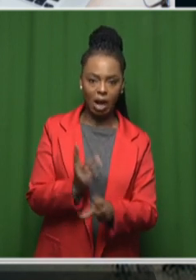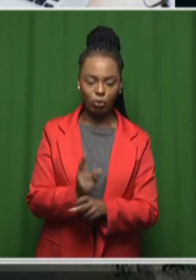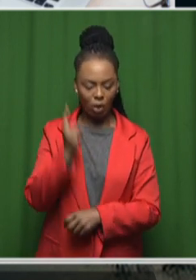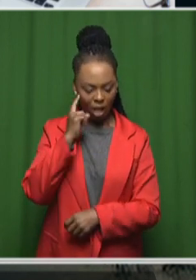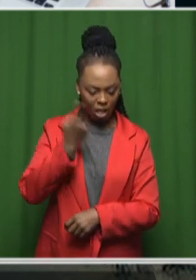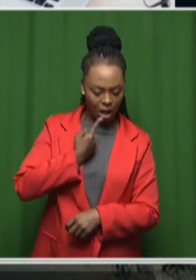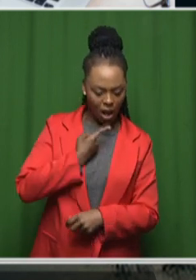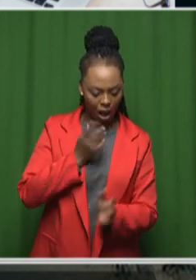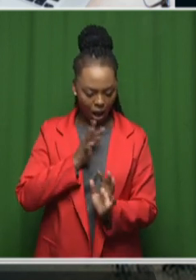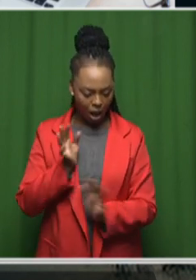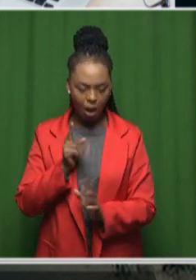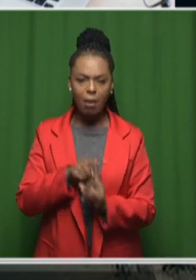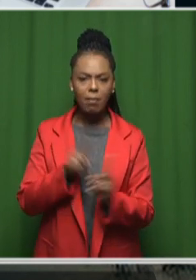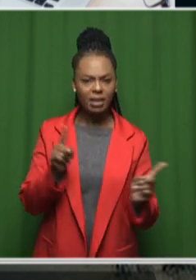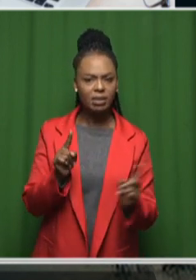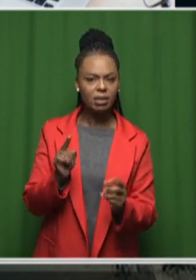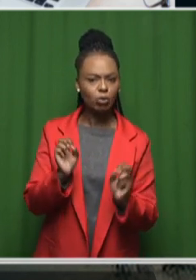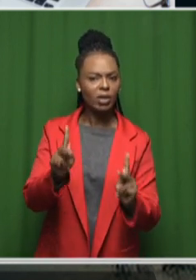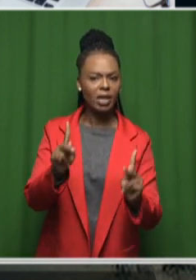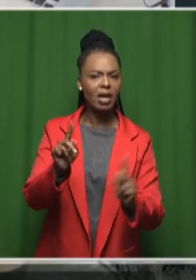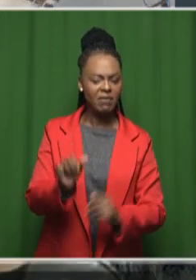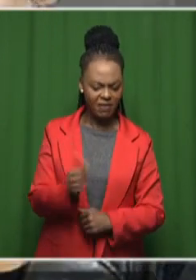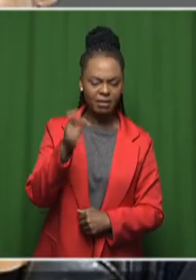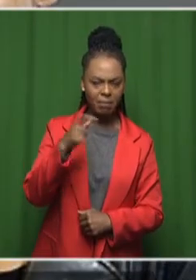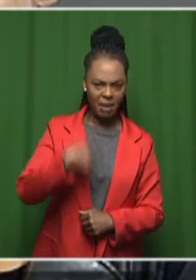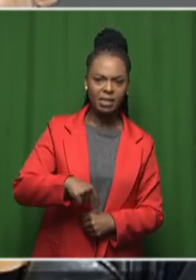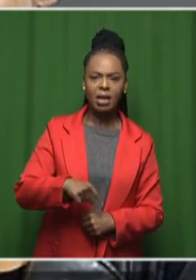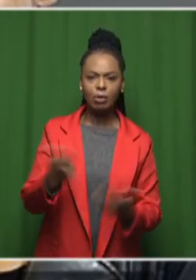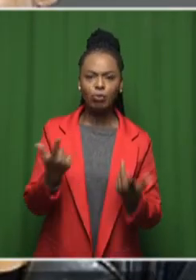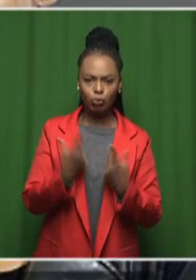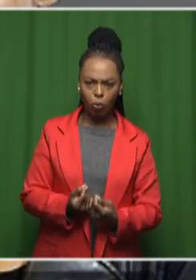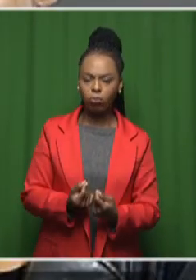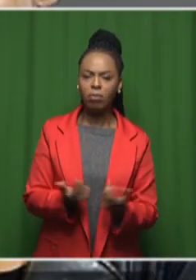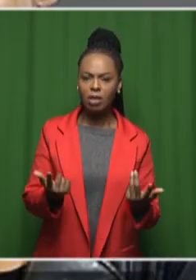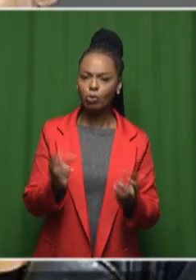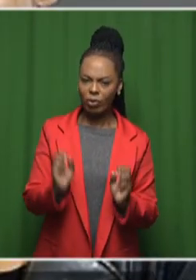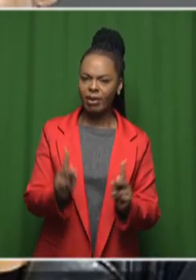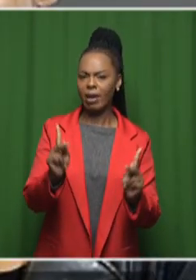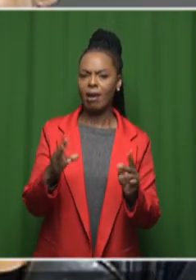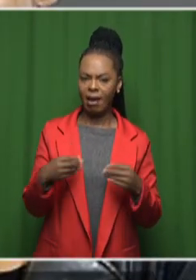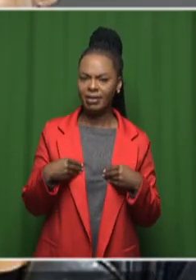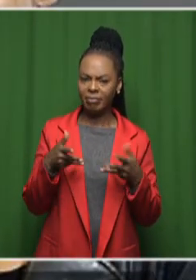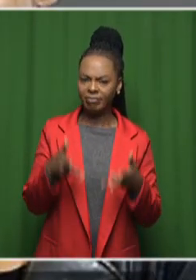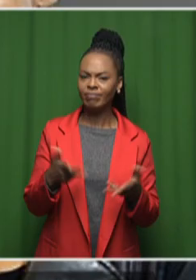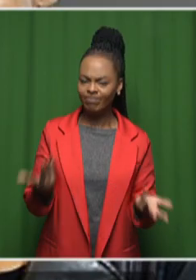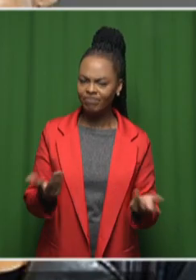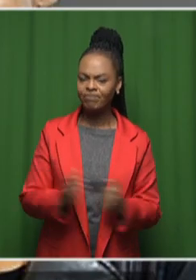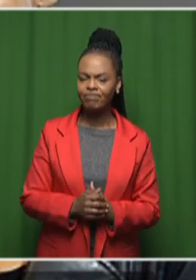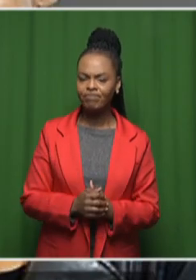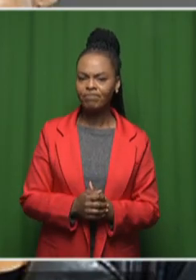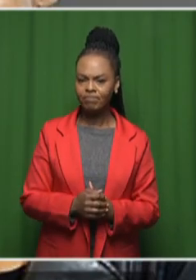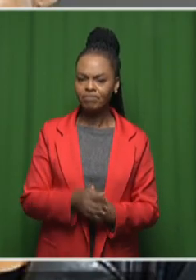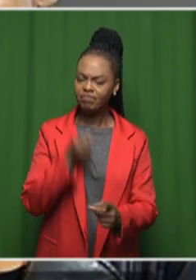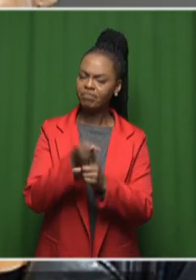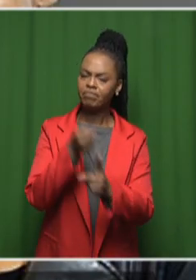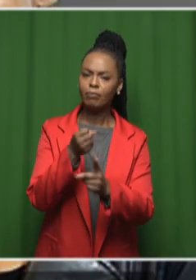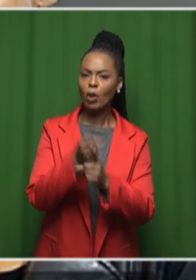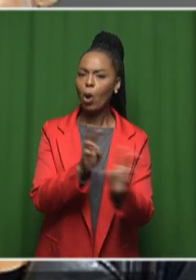I think it's okay to be the first, you know? Of course. Of course. Putting that out there and hoping